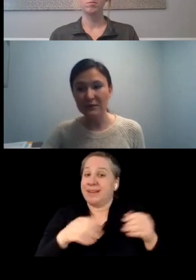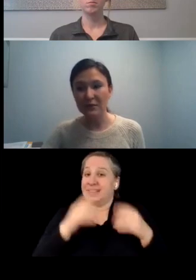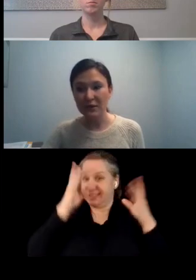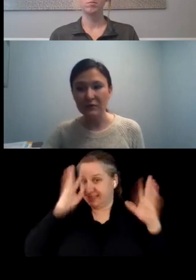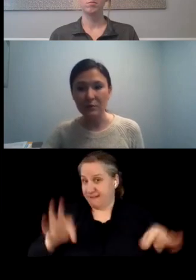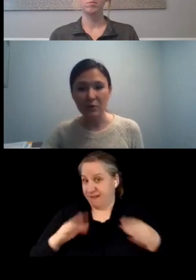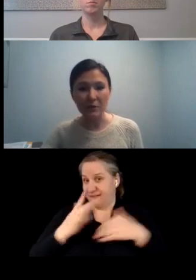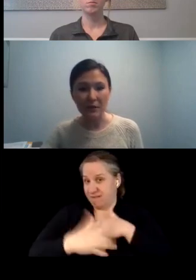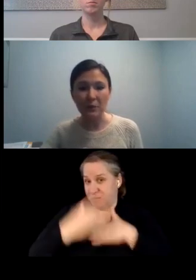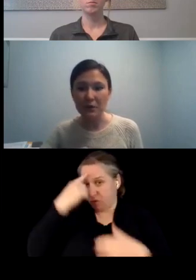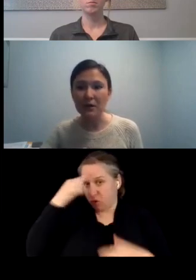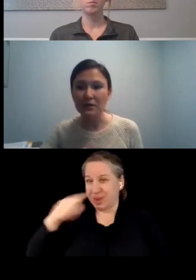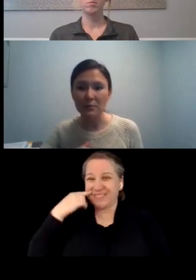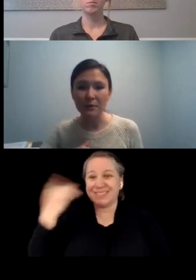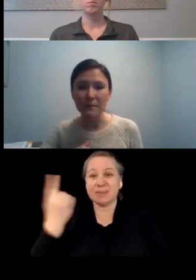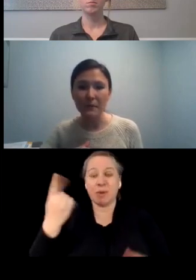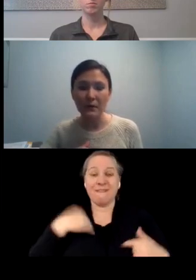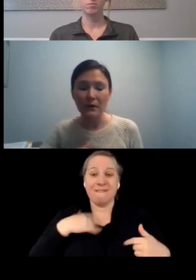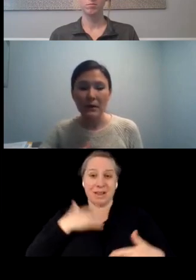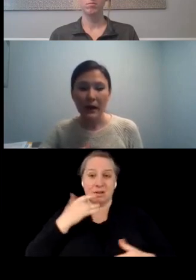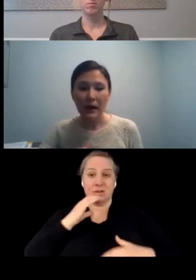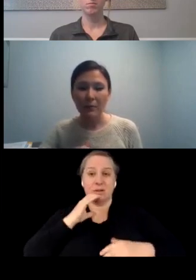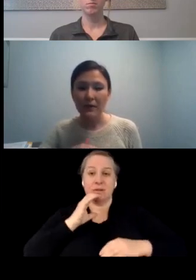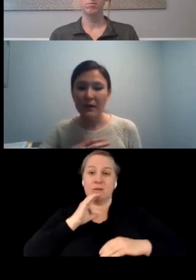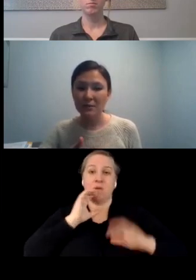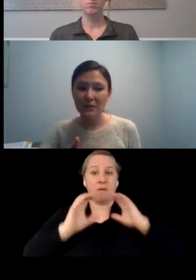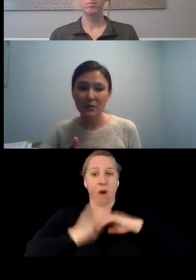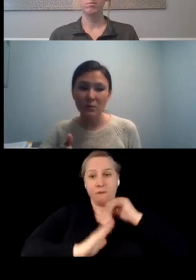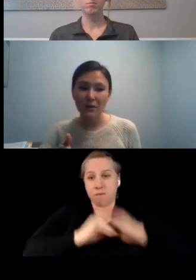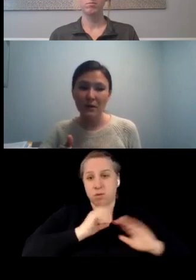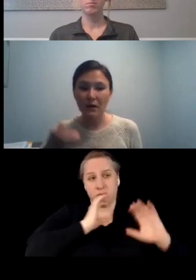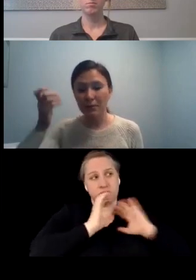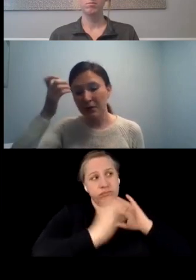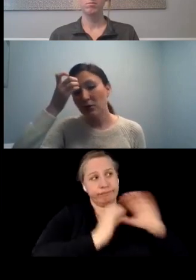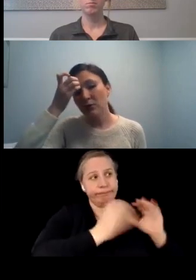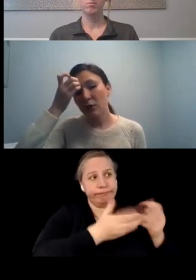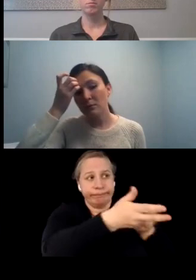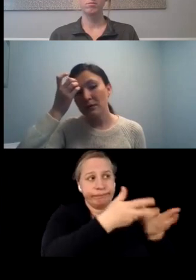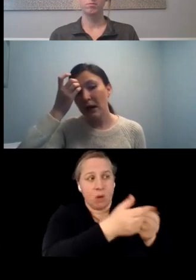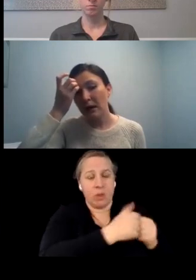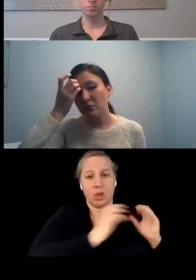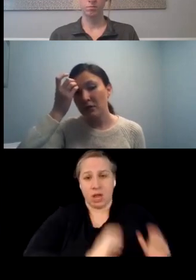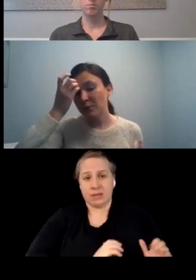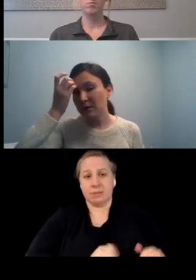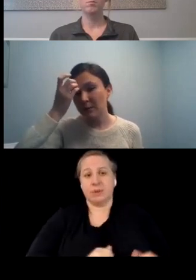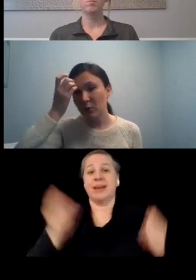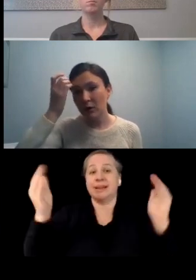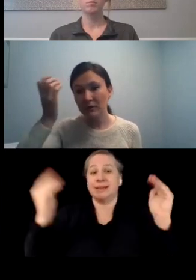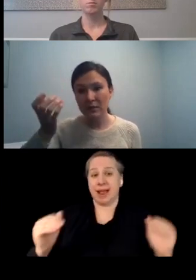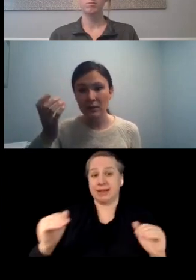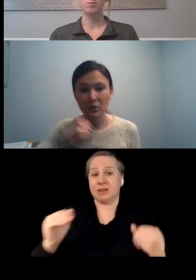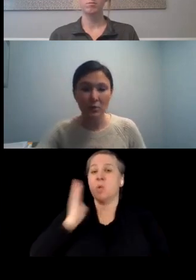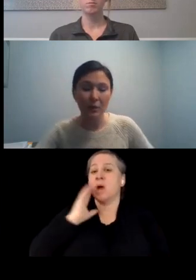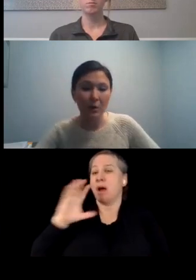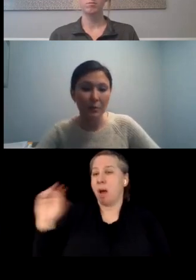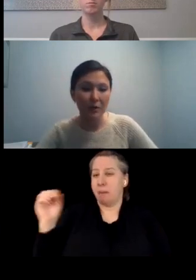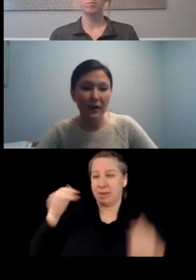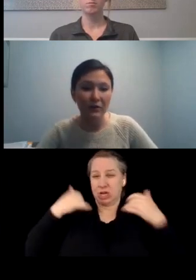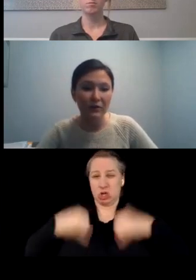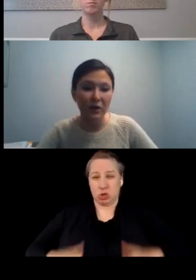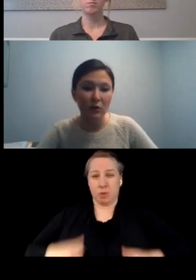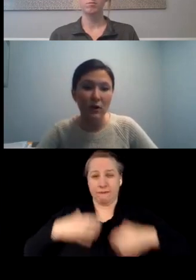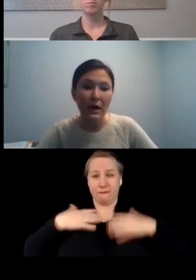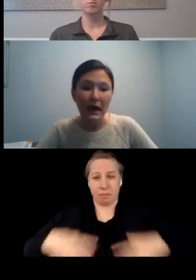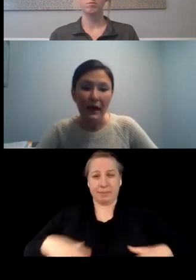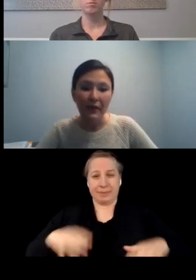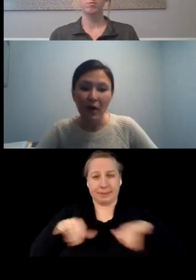you're somebody that feels comfortable communicating with the customer. And then next piece would be the company uniforms. So that's pretty typical. Obviously, those will all be